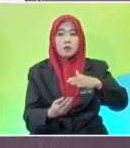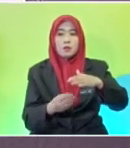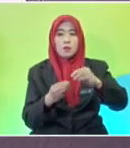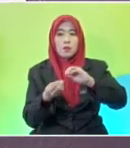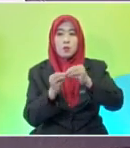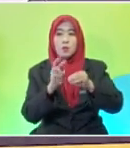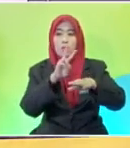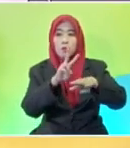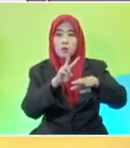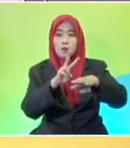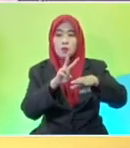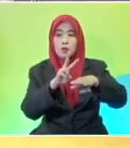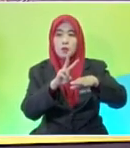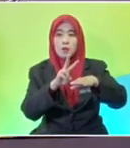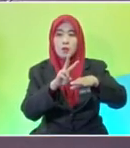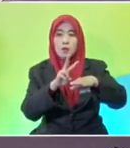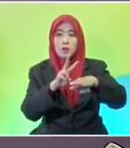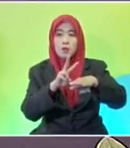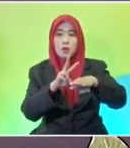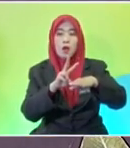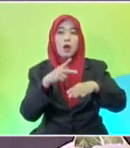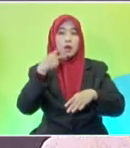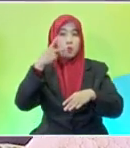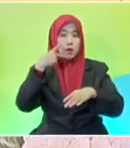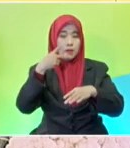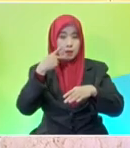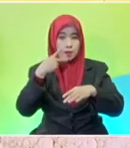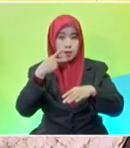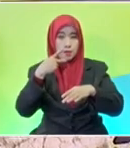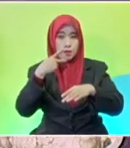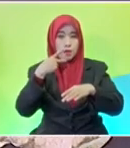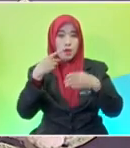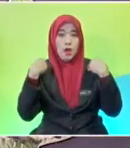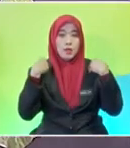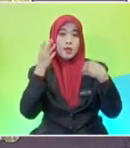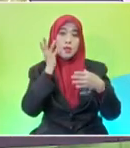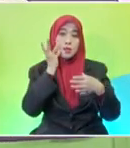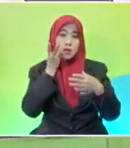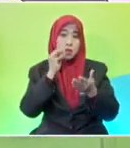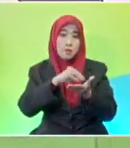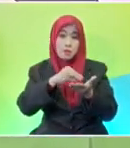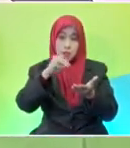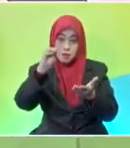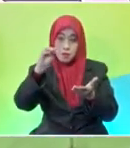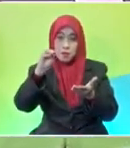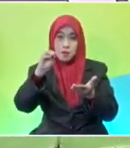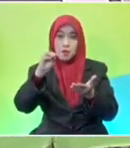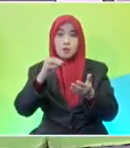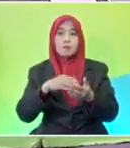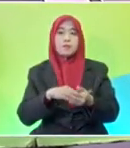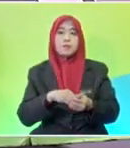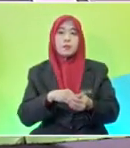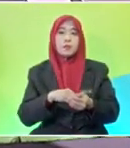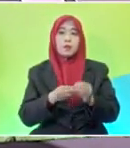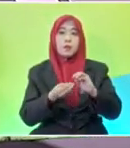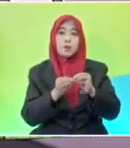a what? It's a carbohydrate, like rice, noodles, all that. Beans. And the third one, the